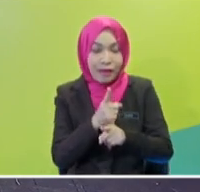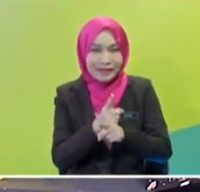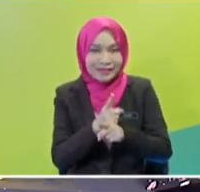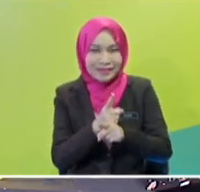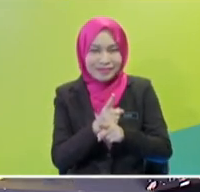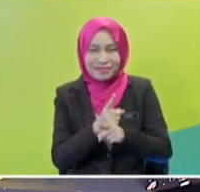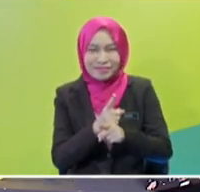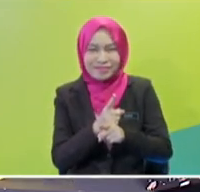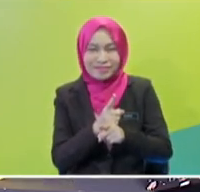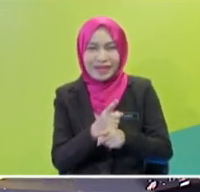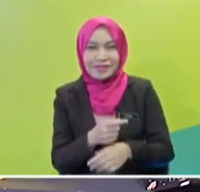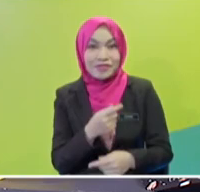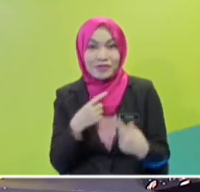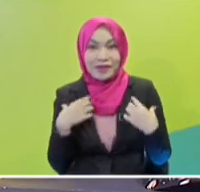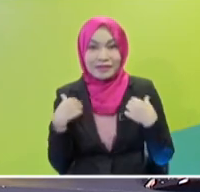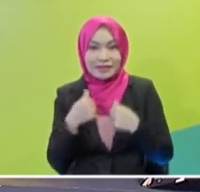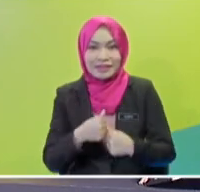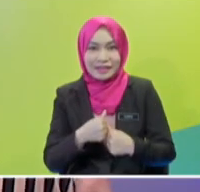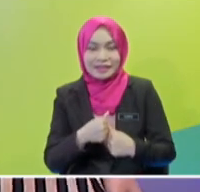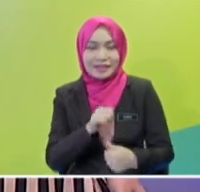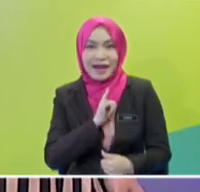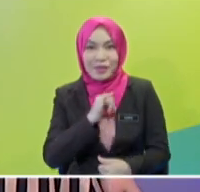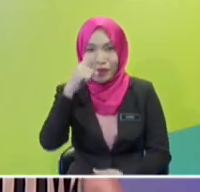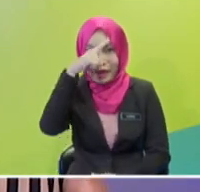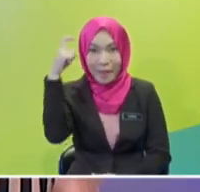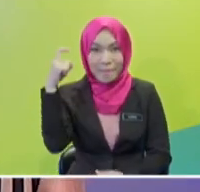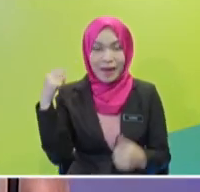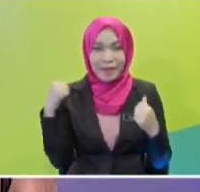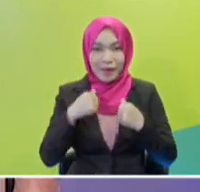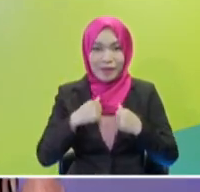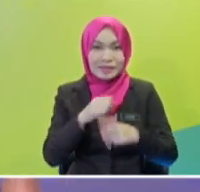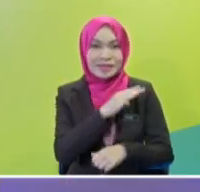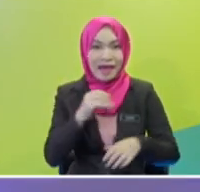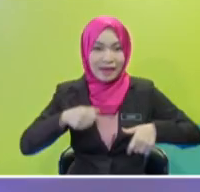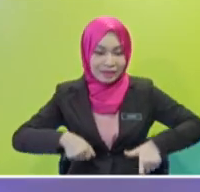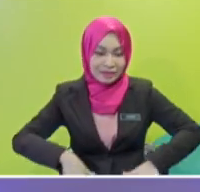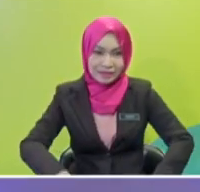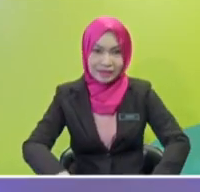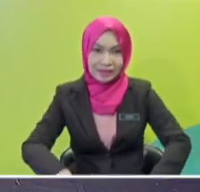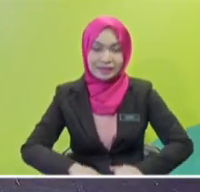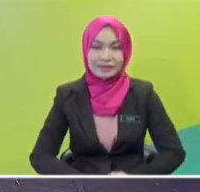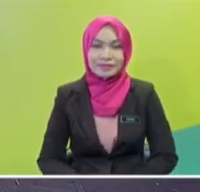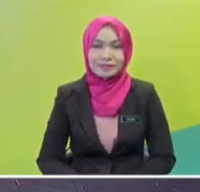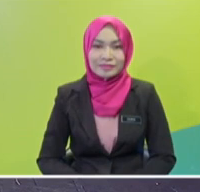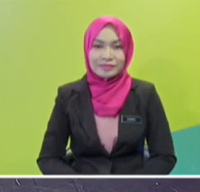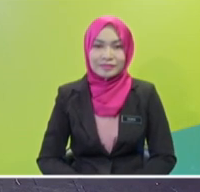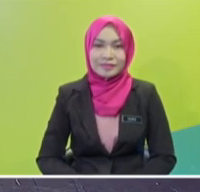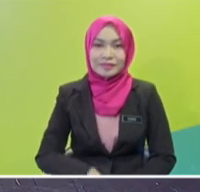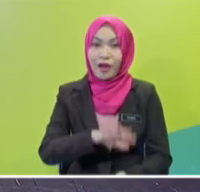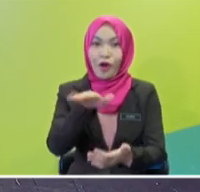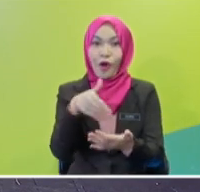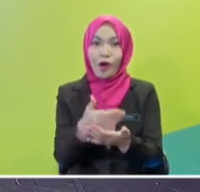favorite jacket. I'm wearing a black blouse and a long skirt. So these are all the clothes that we